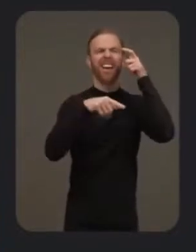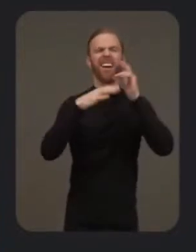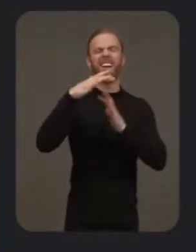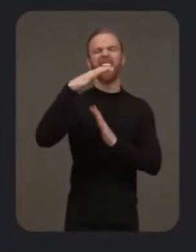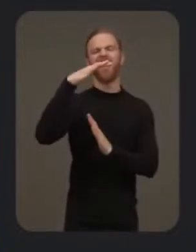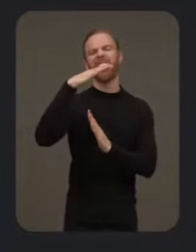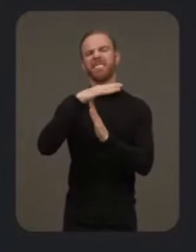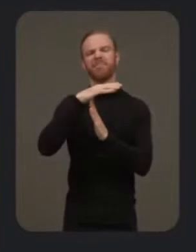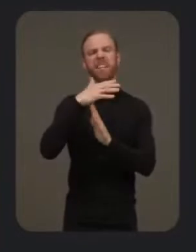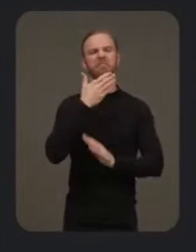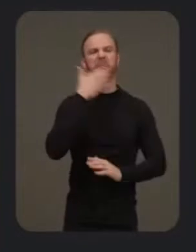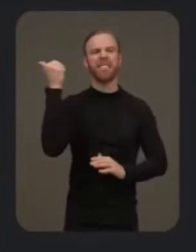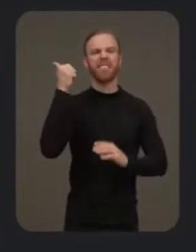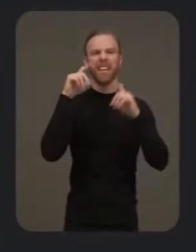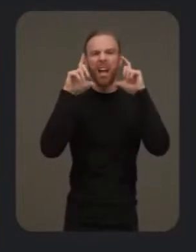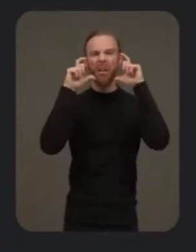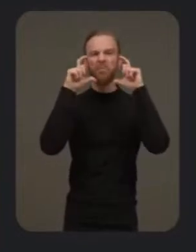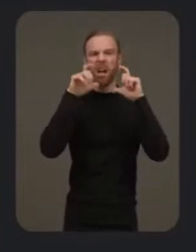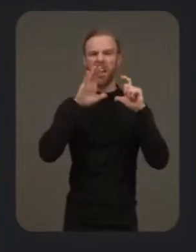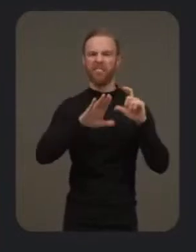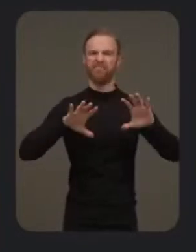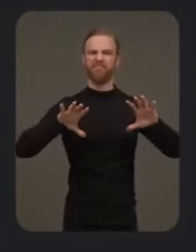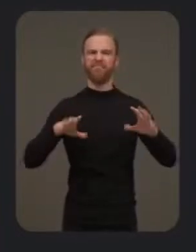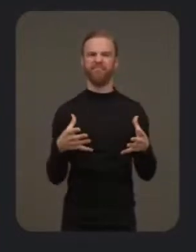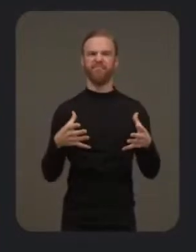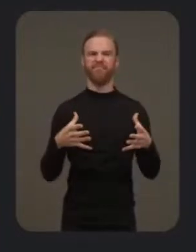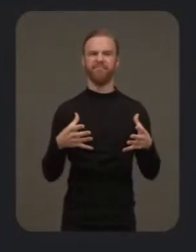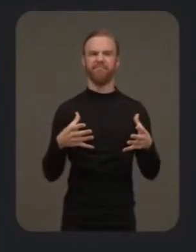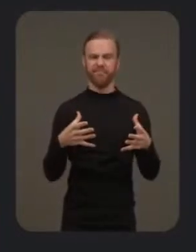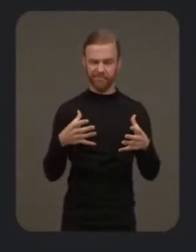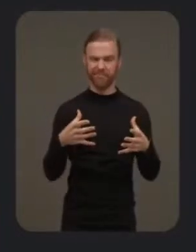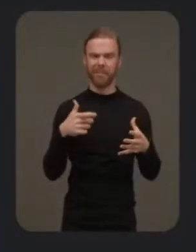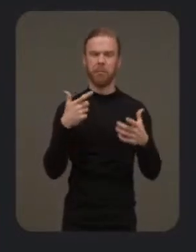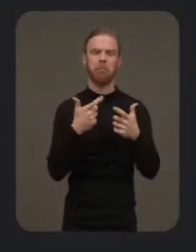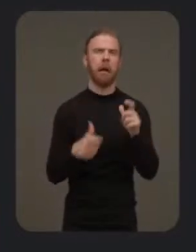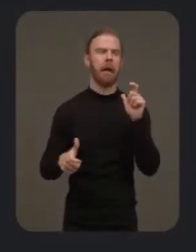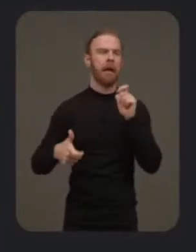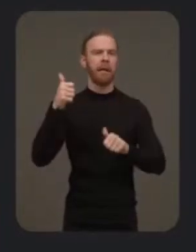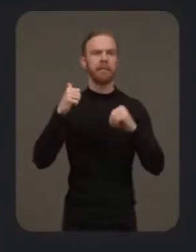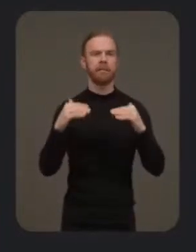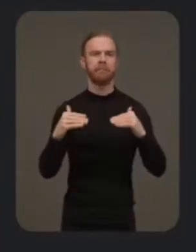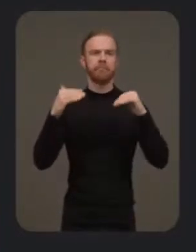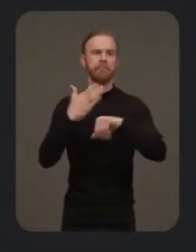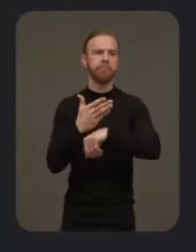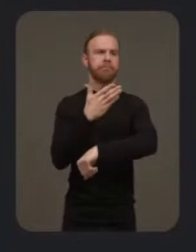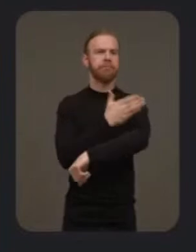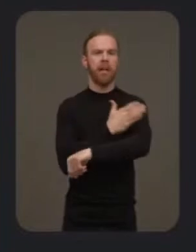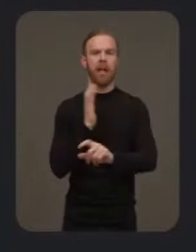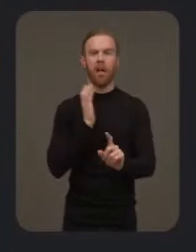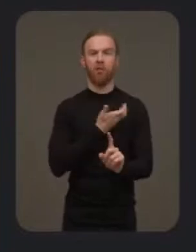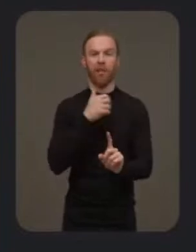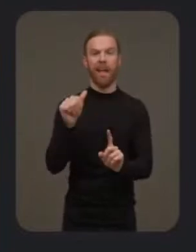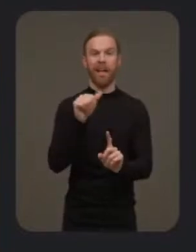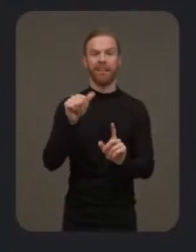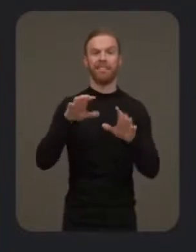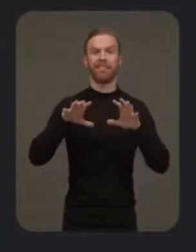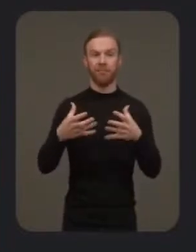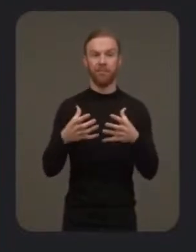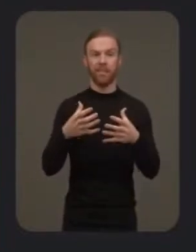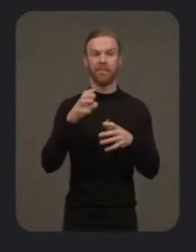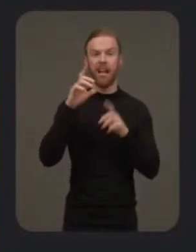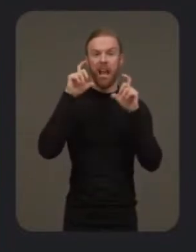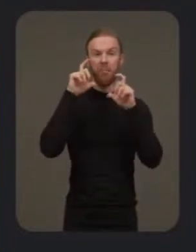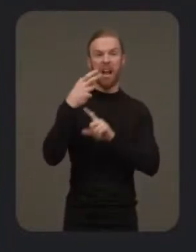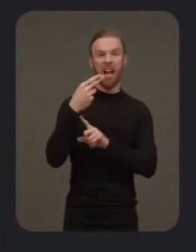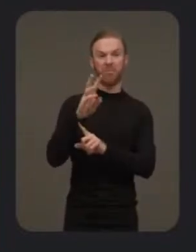the highest rated camera in its class, with the biggest upgrade ever to our A series camera hardware, including a